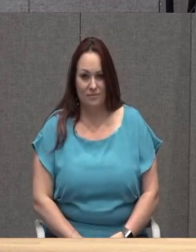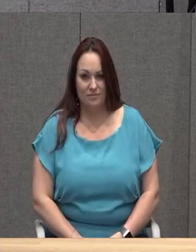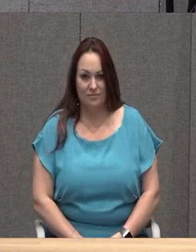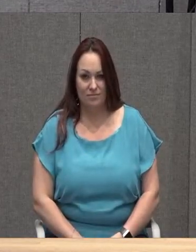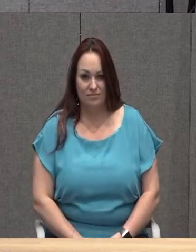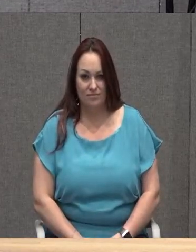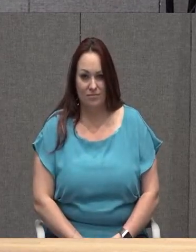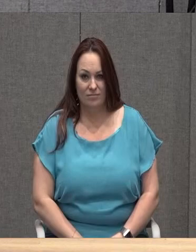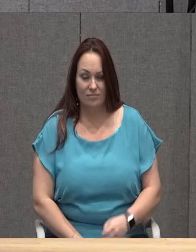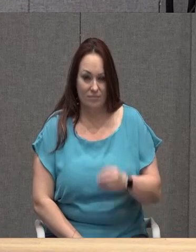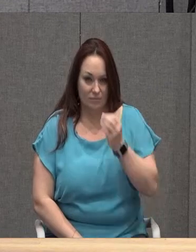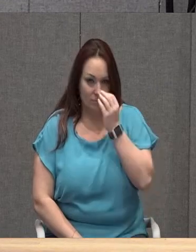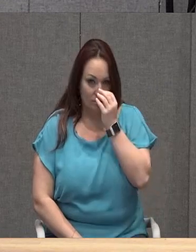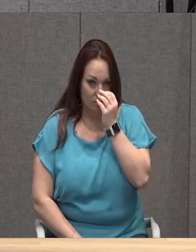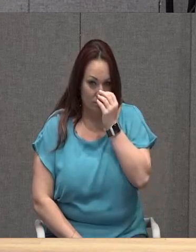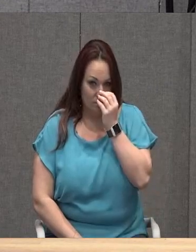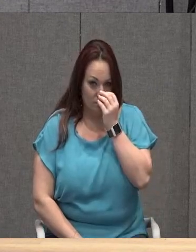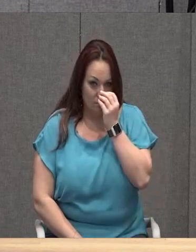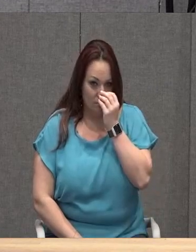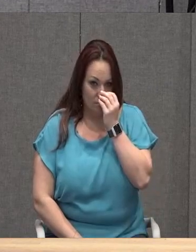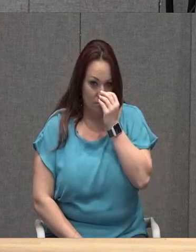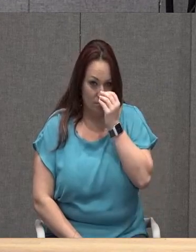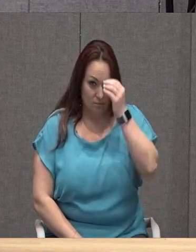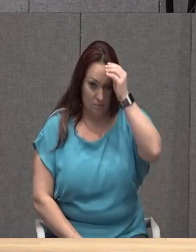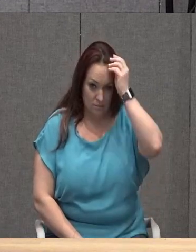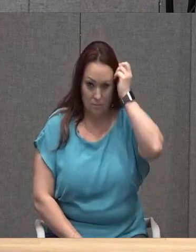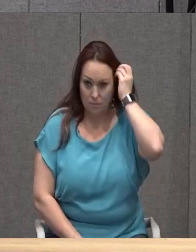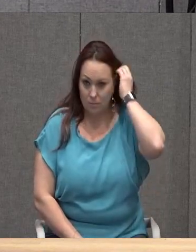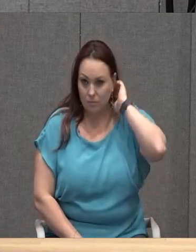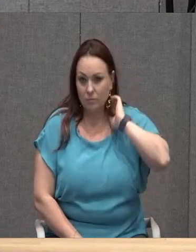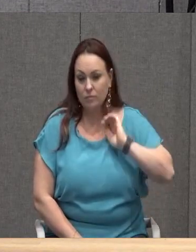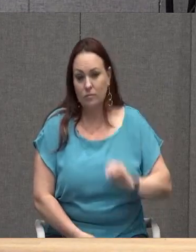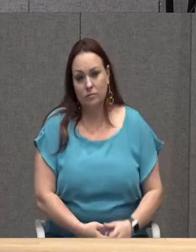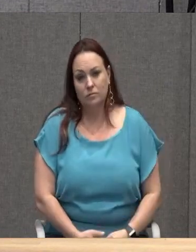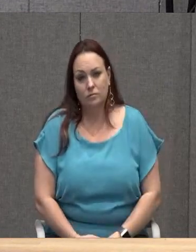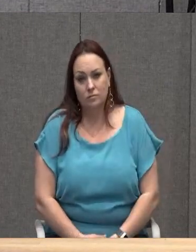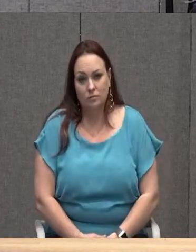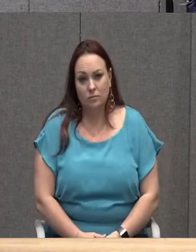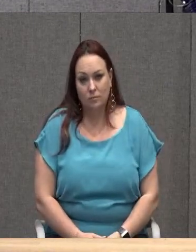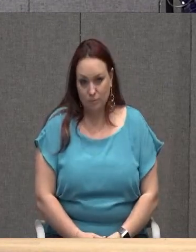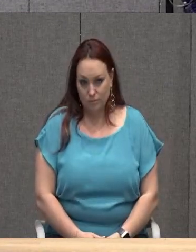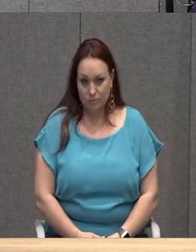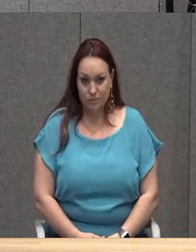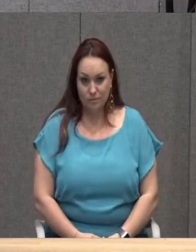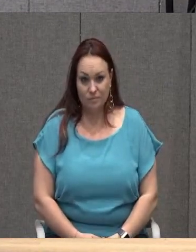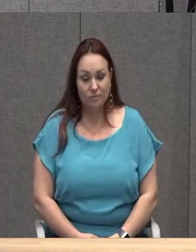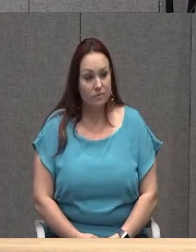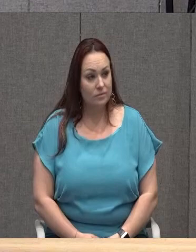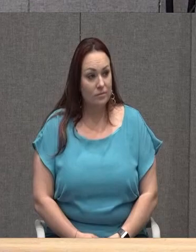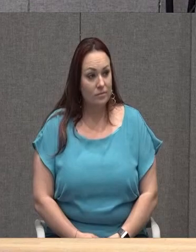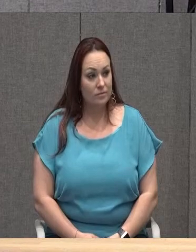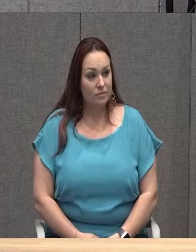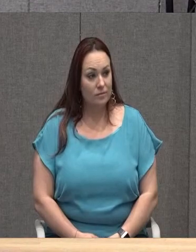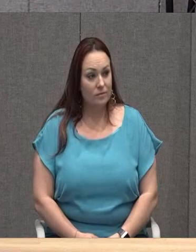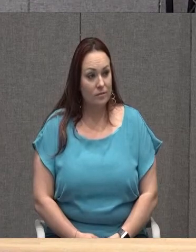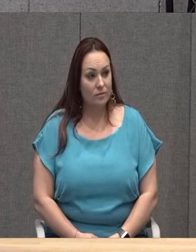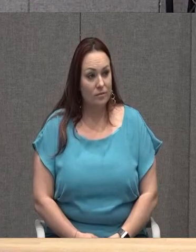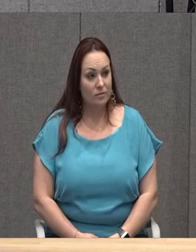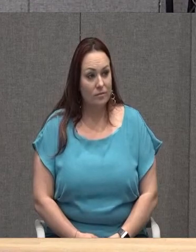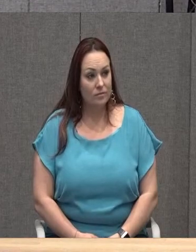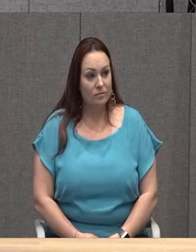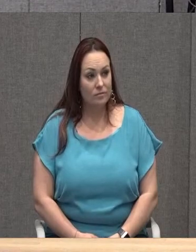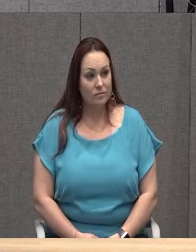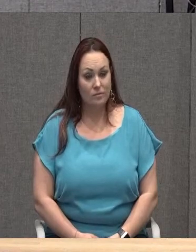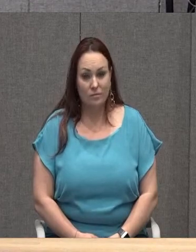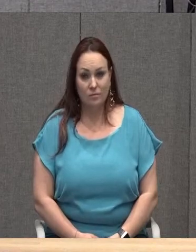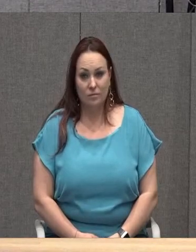Recuerdan que cuando estamos haciendo una sentadilla, que nuestras rodillas no pasan nuestros pies. Y como si vamos a sentar en